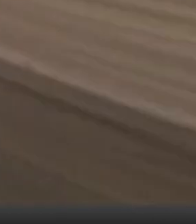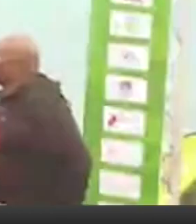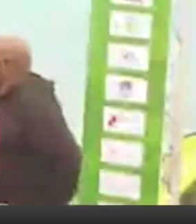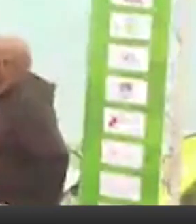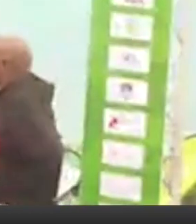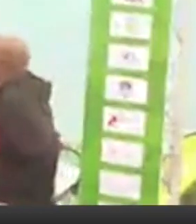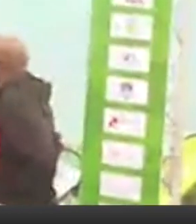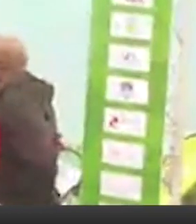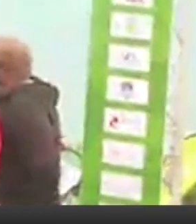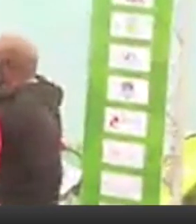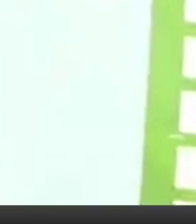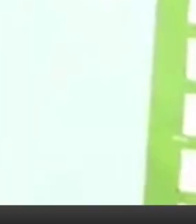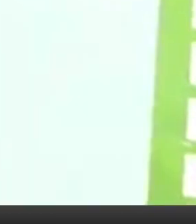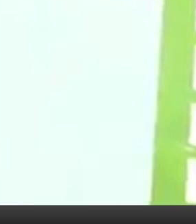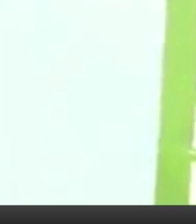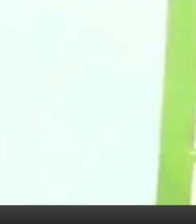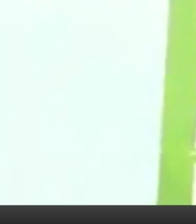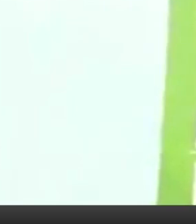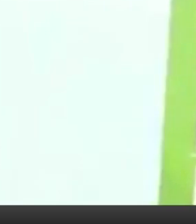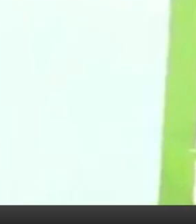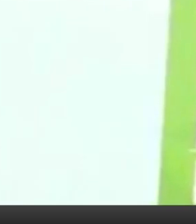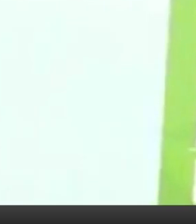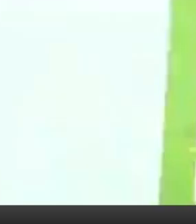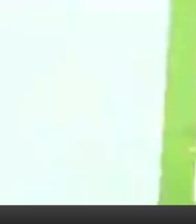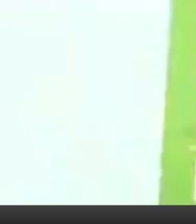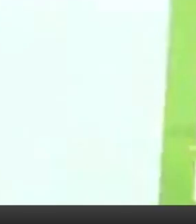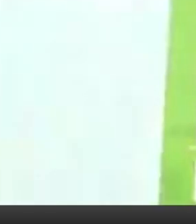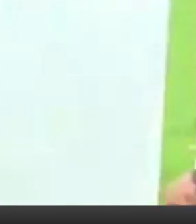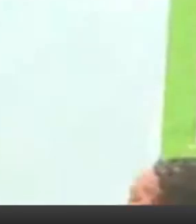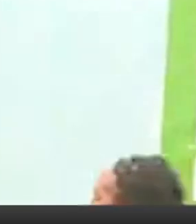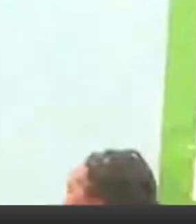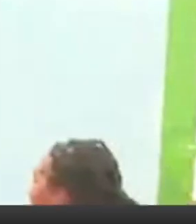responsibility. Fred Kwambua, Undugu TV.